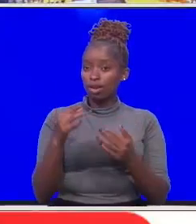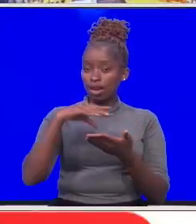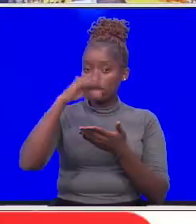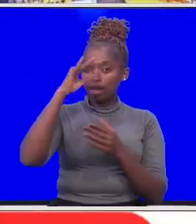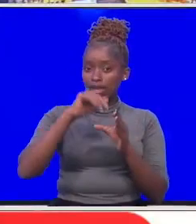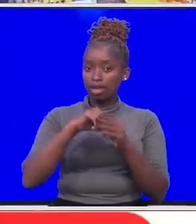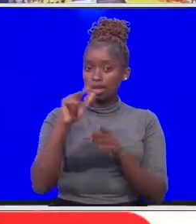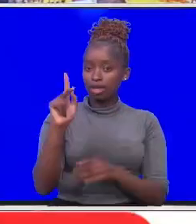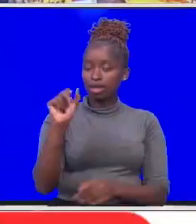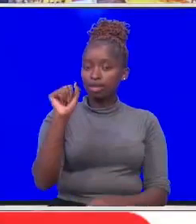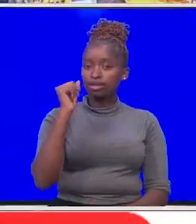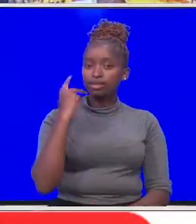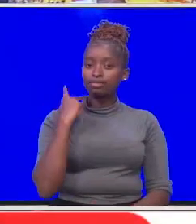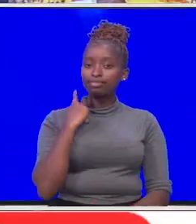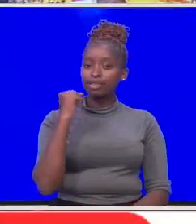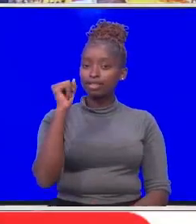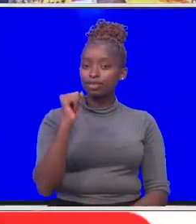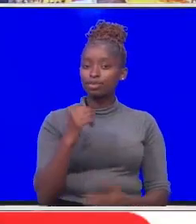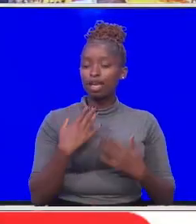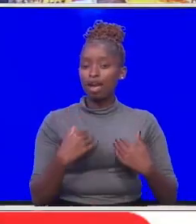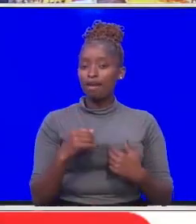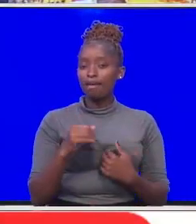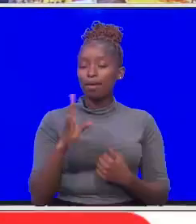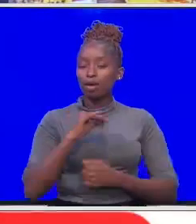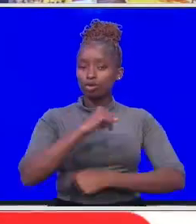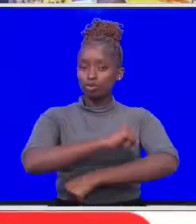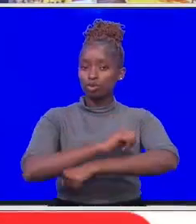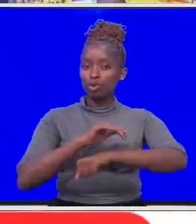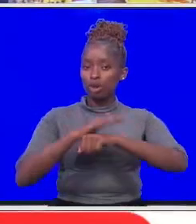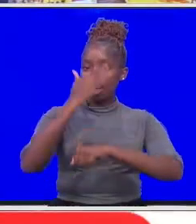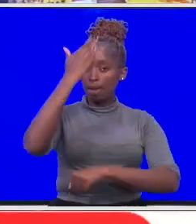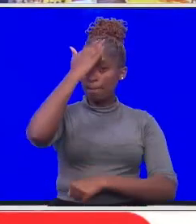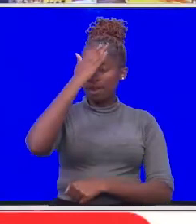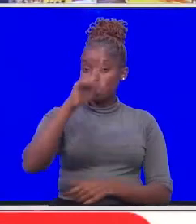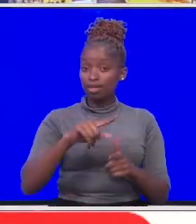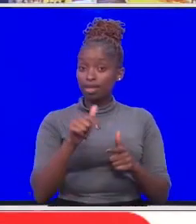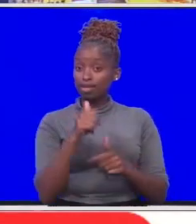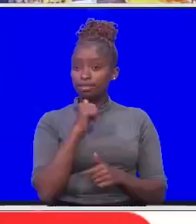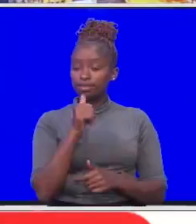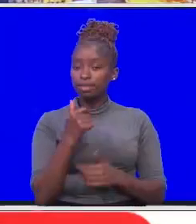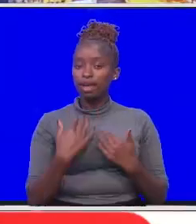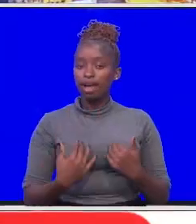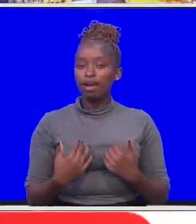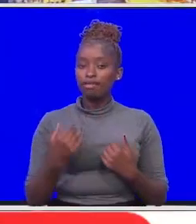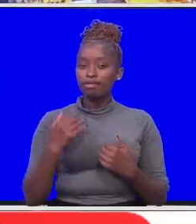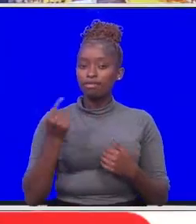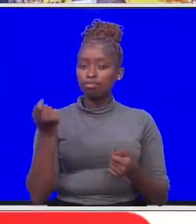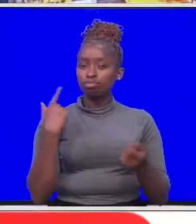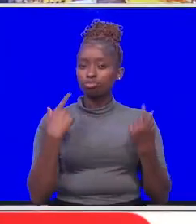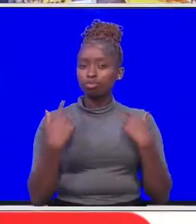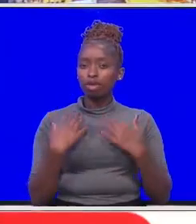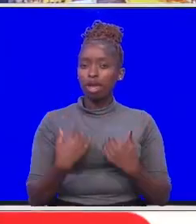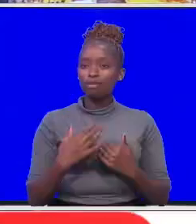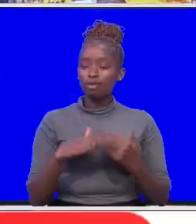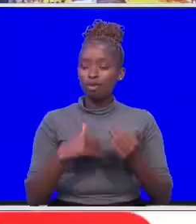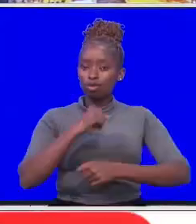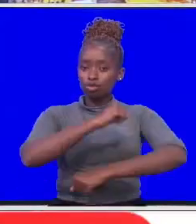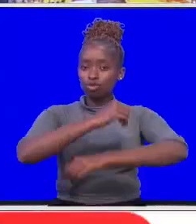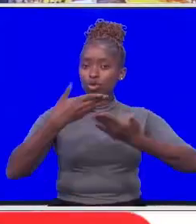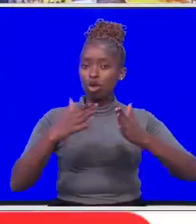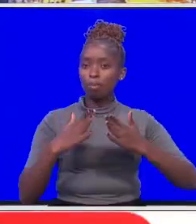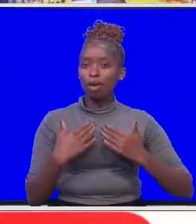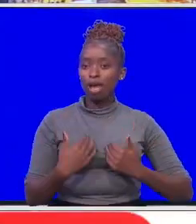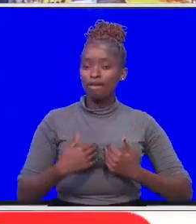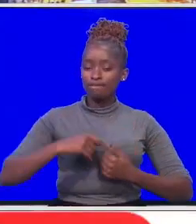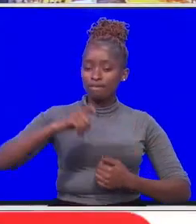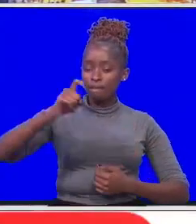resume on Monday, God willing. And somebody also from Kericho County says, all schools are okay and shule zifunguliwe. Let's keep talking. Let me